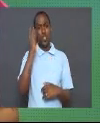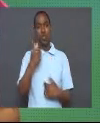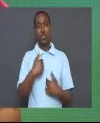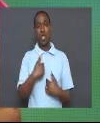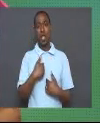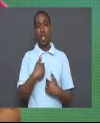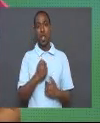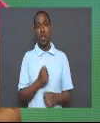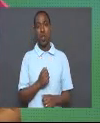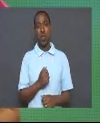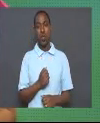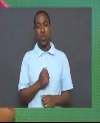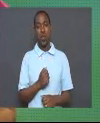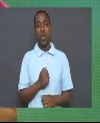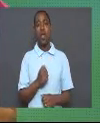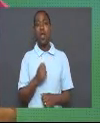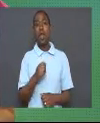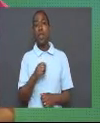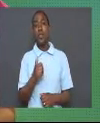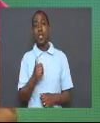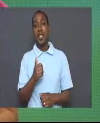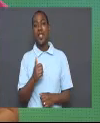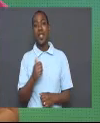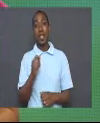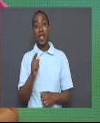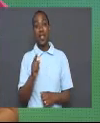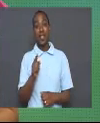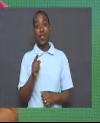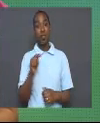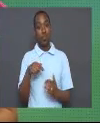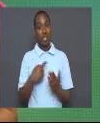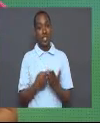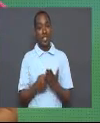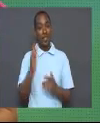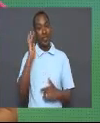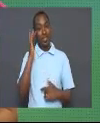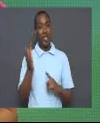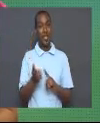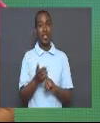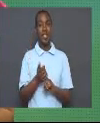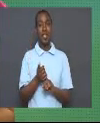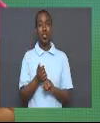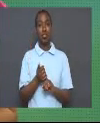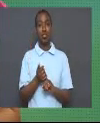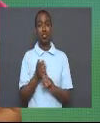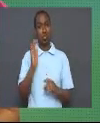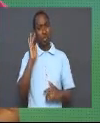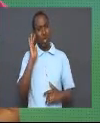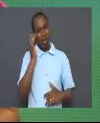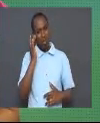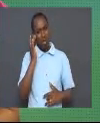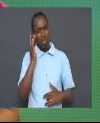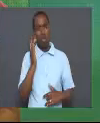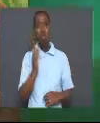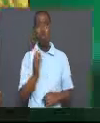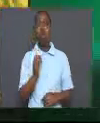you come into contact with these diseases, they can cause illness or